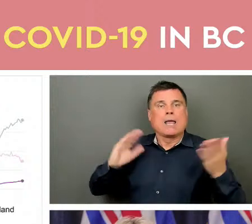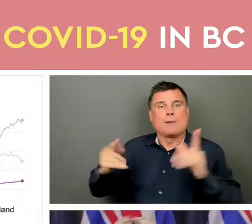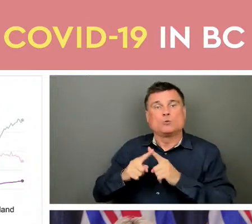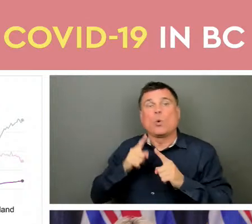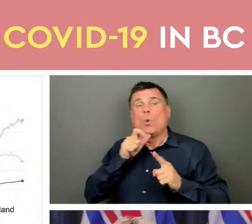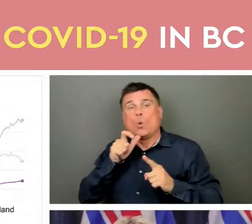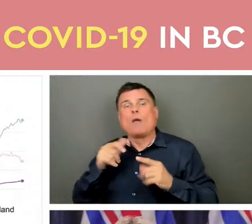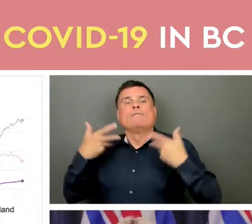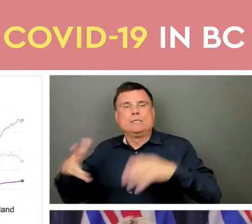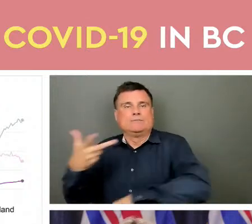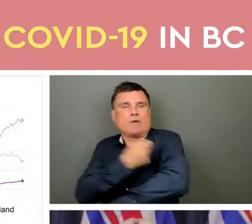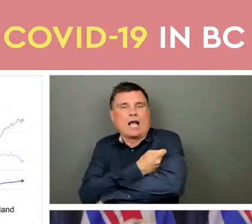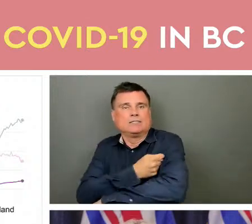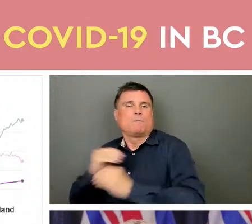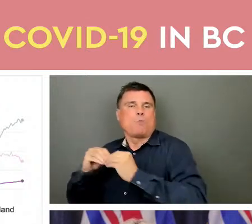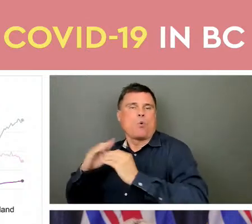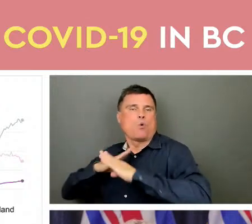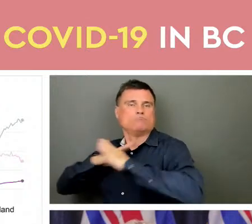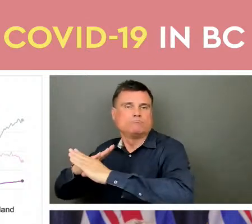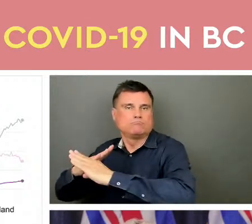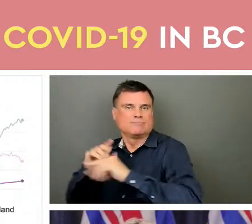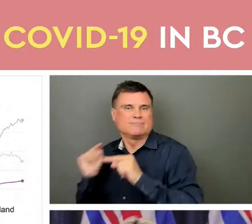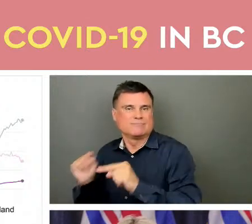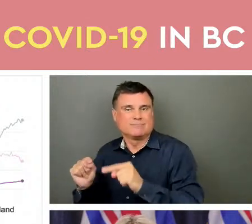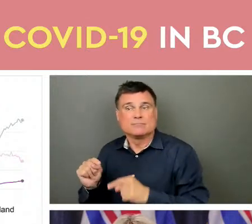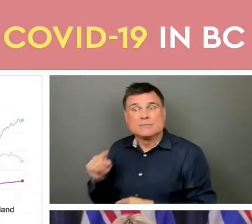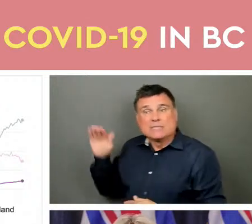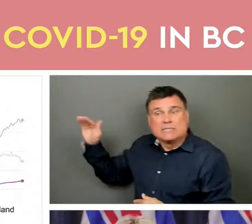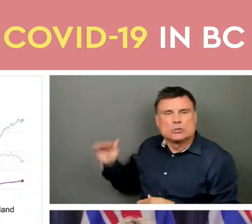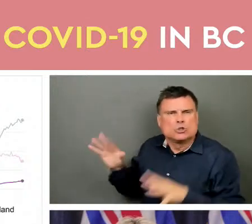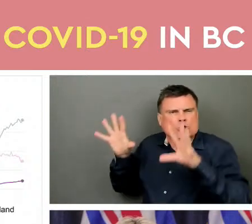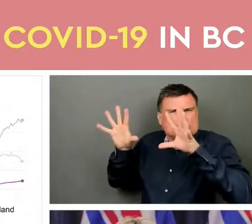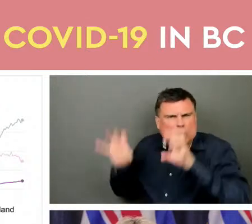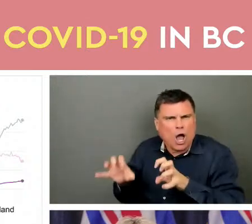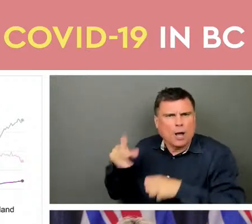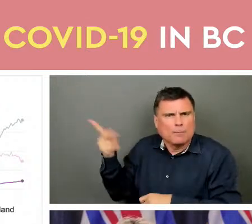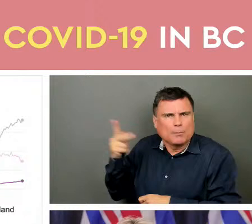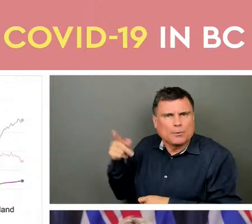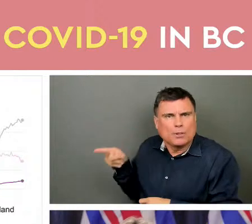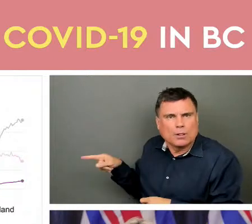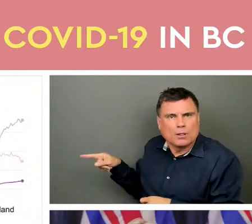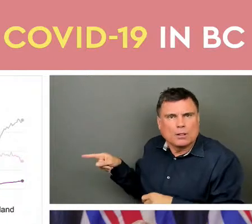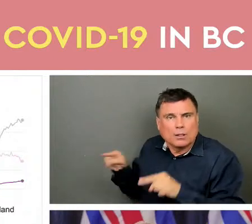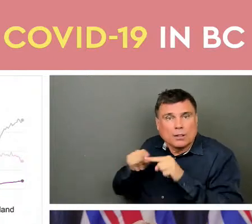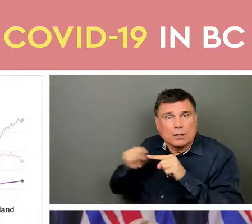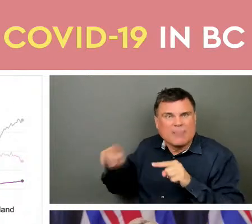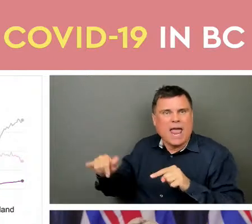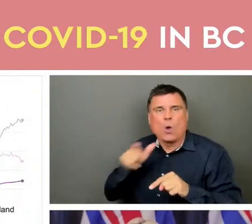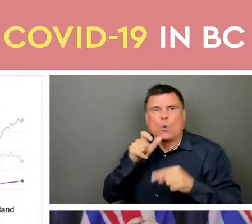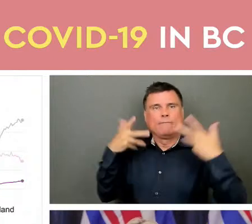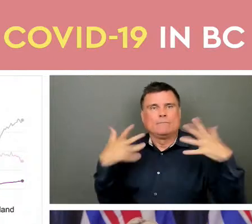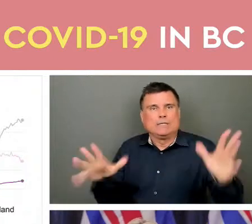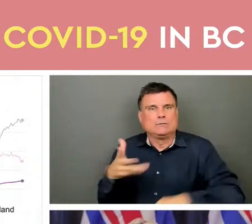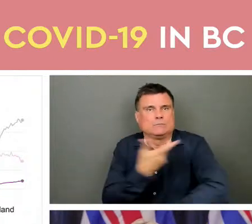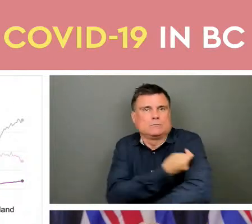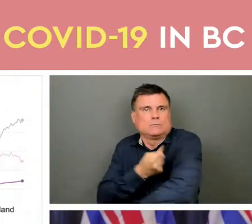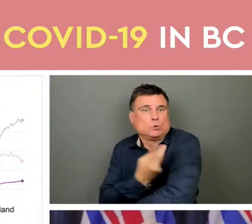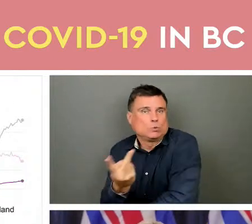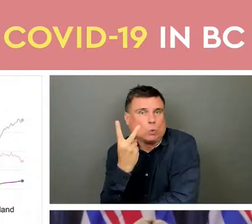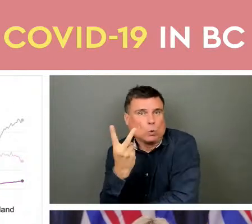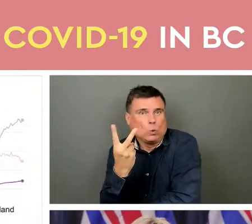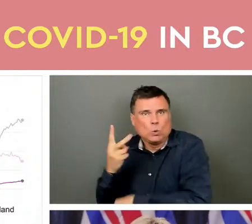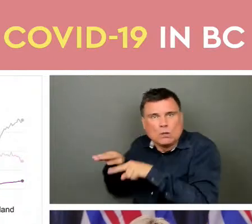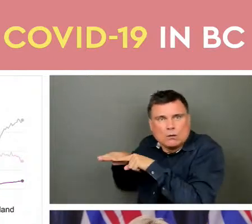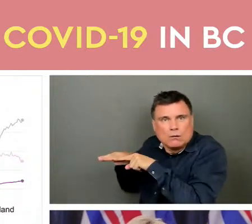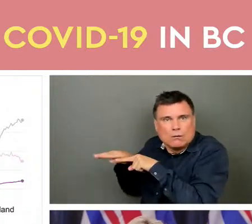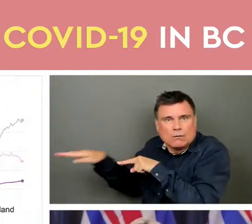one to look at. What it shows us is that immunization keeps rates low and continually keeps rates low, even